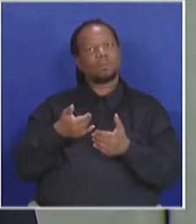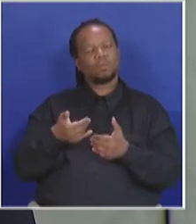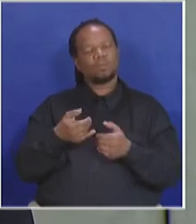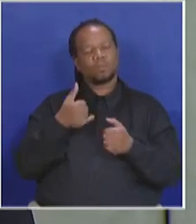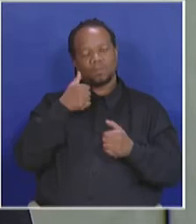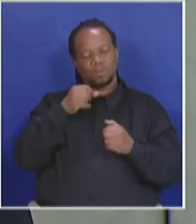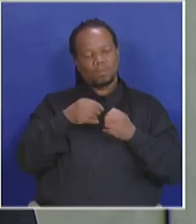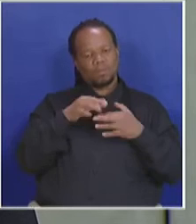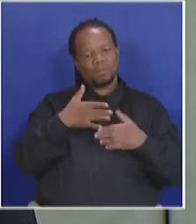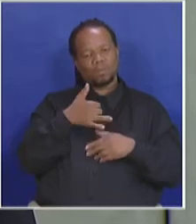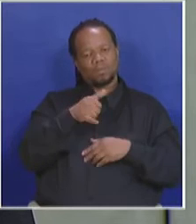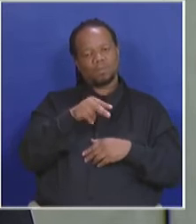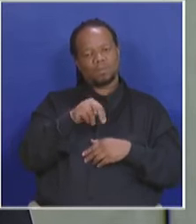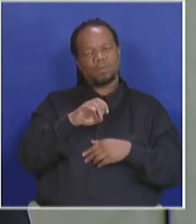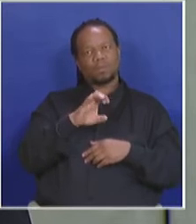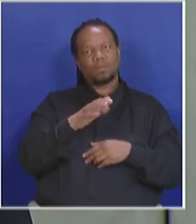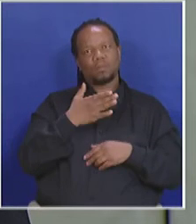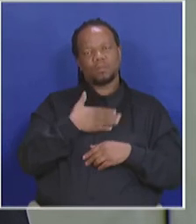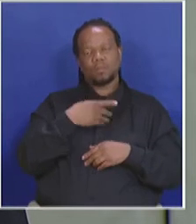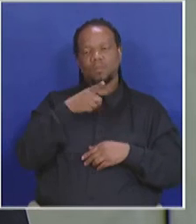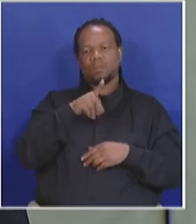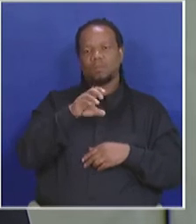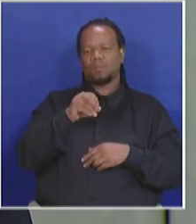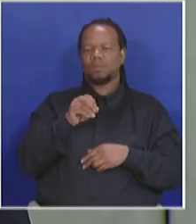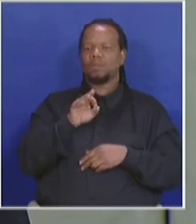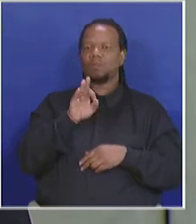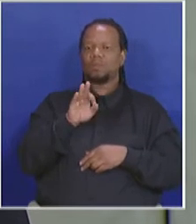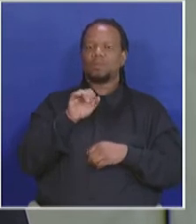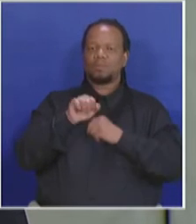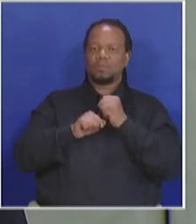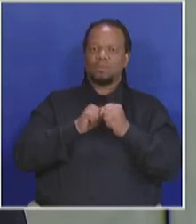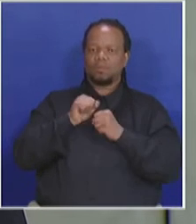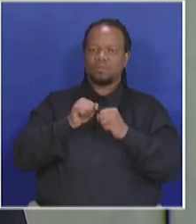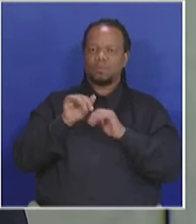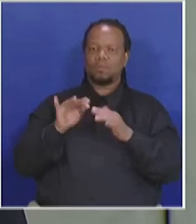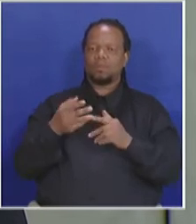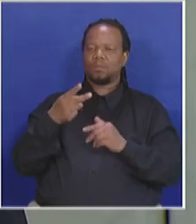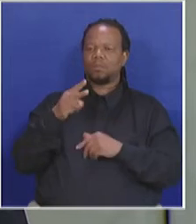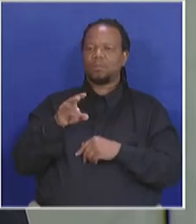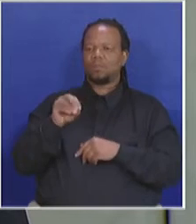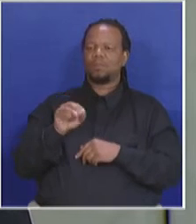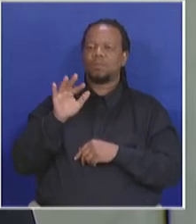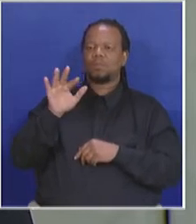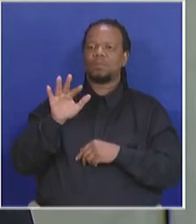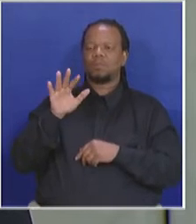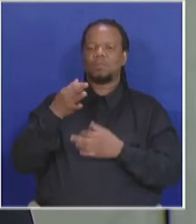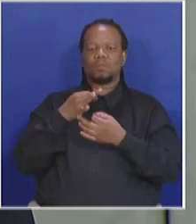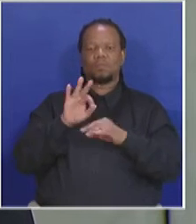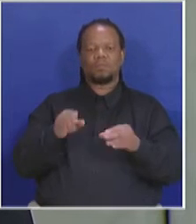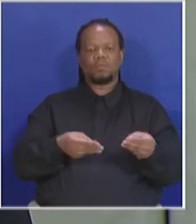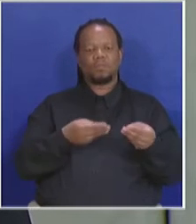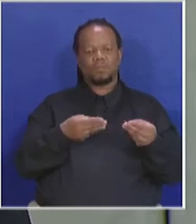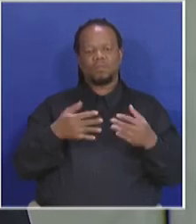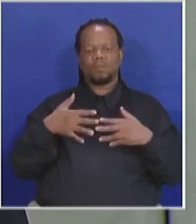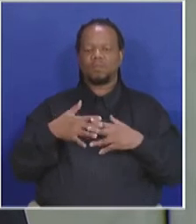ANC, the organization that celebrated 103 years of existence declared 2015 the year of the Freedom Charter and unity in